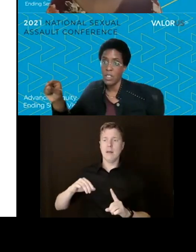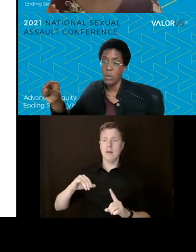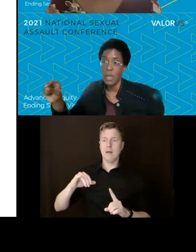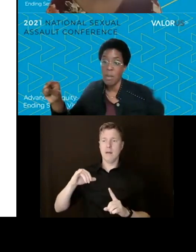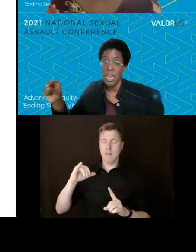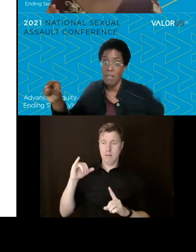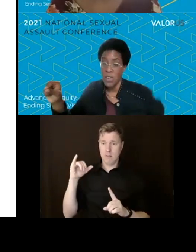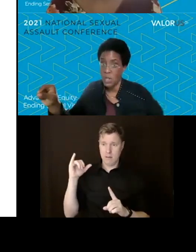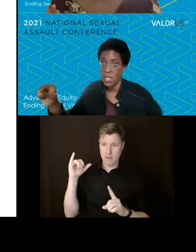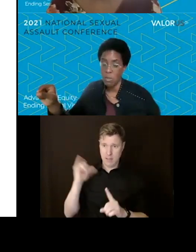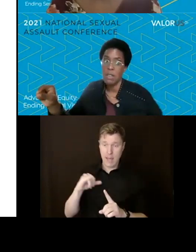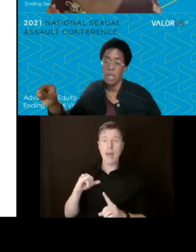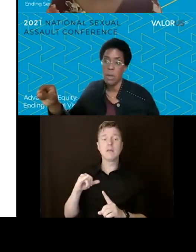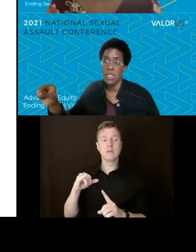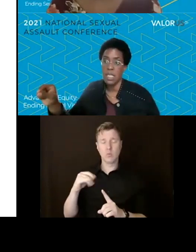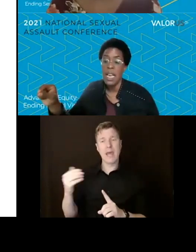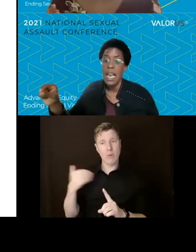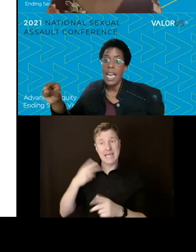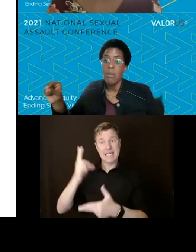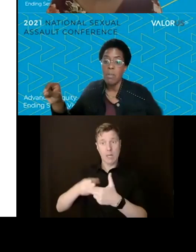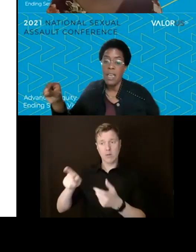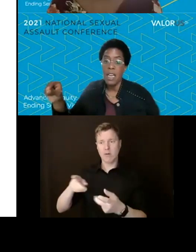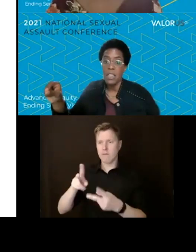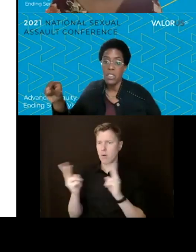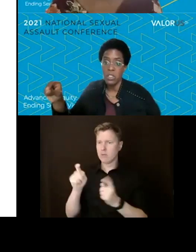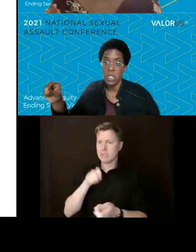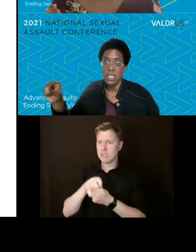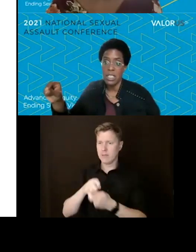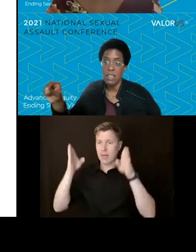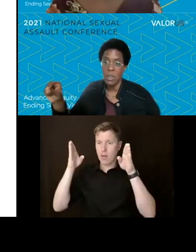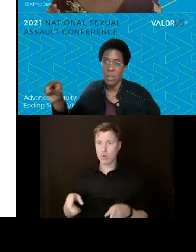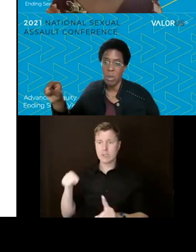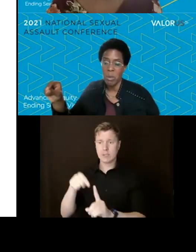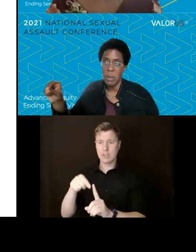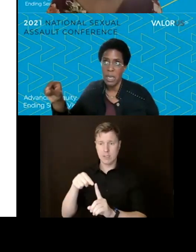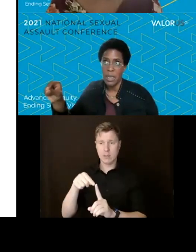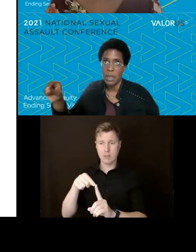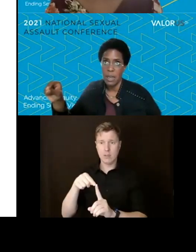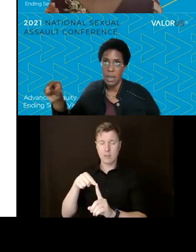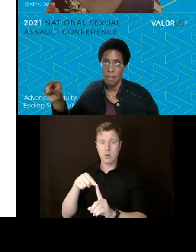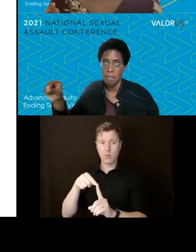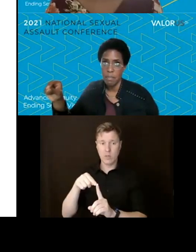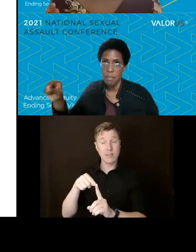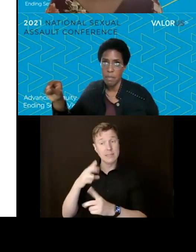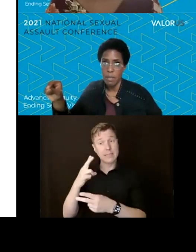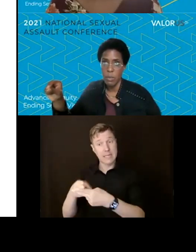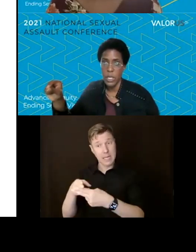campaign to name a very specific person. And we made a conscious choice, even though we knew it would be